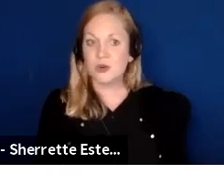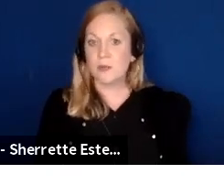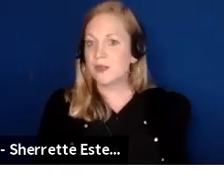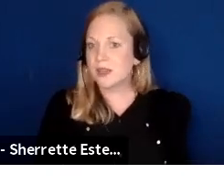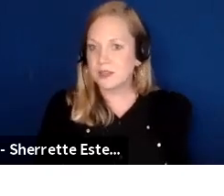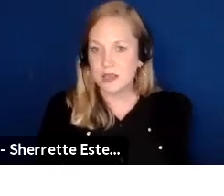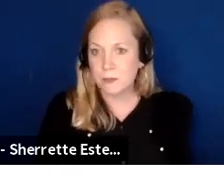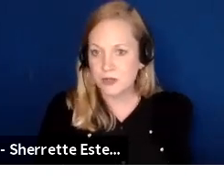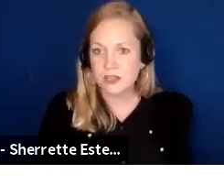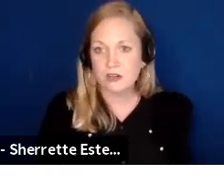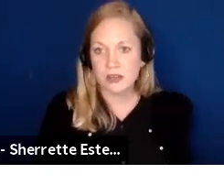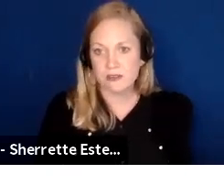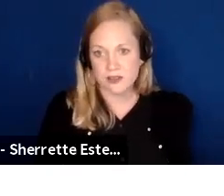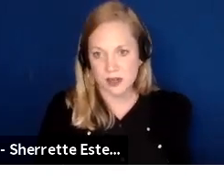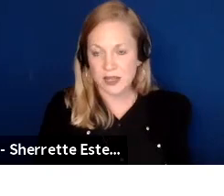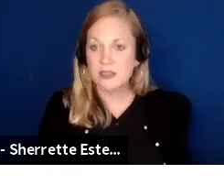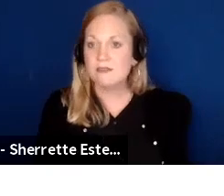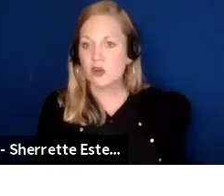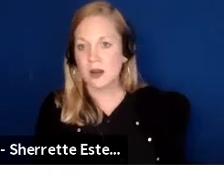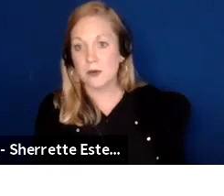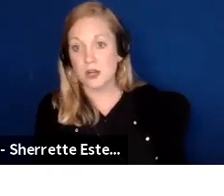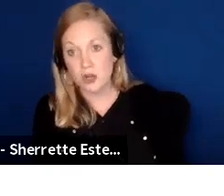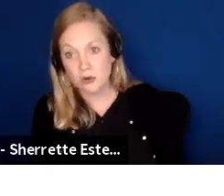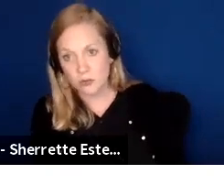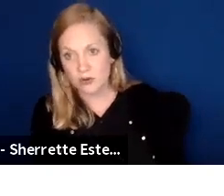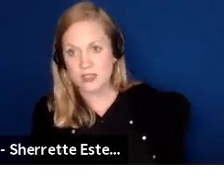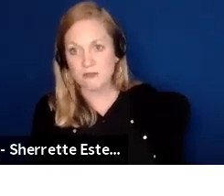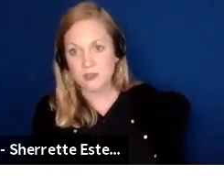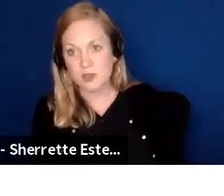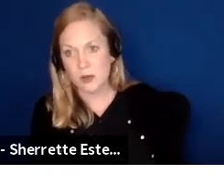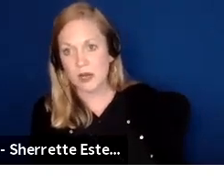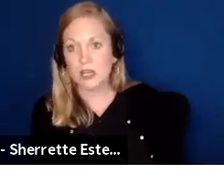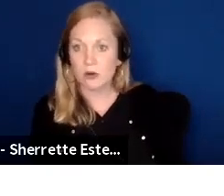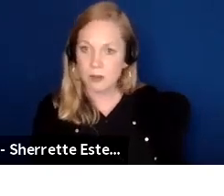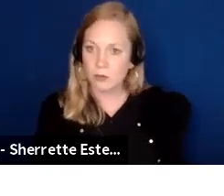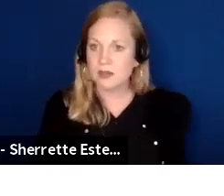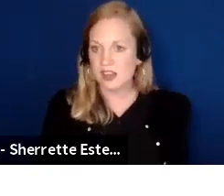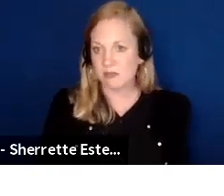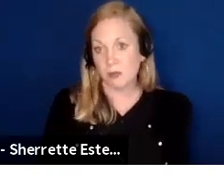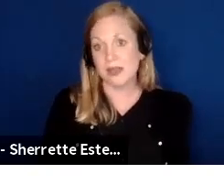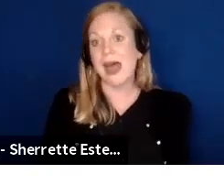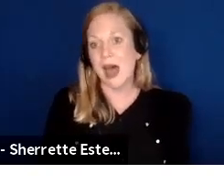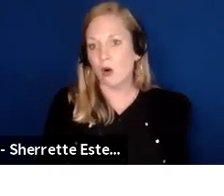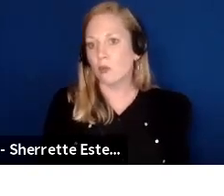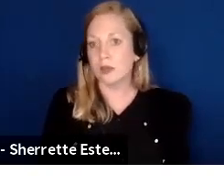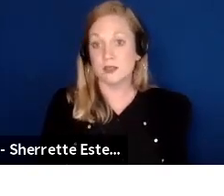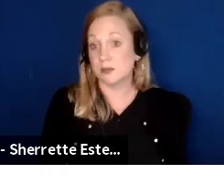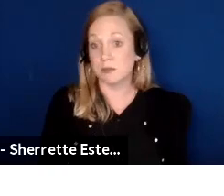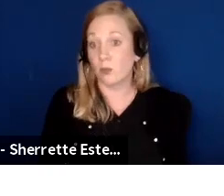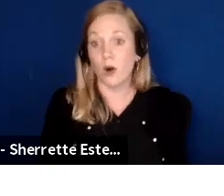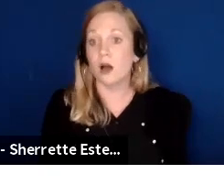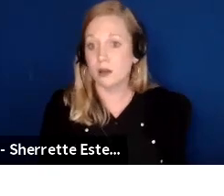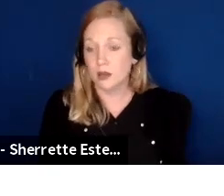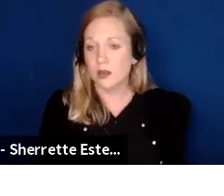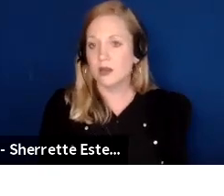And so mobility is particularly fascinating. In the video that I'm going to show you, there's a difference between hearing people and deaf people and how we